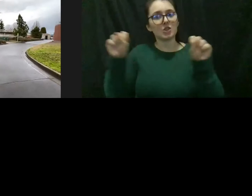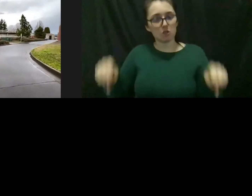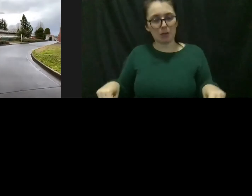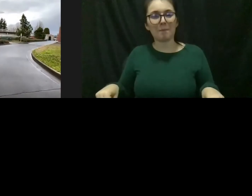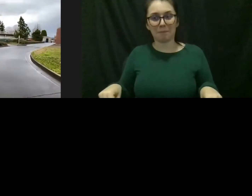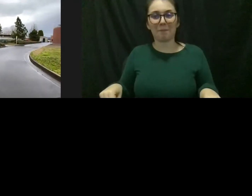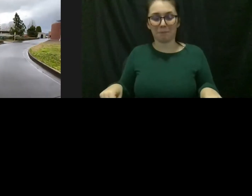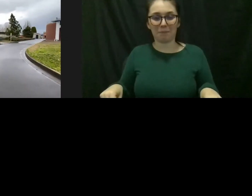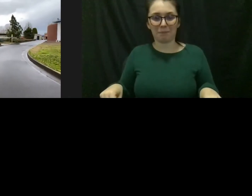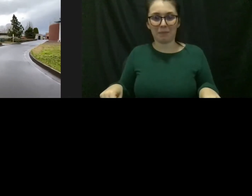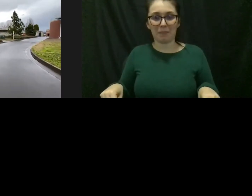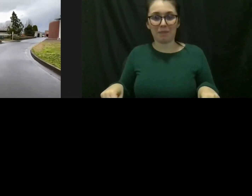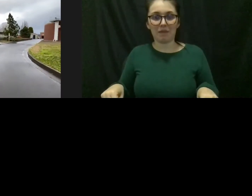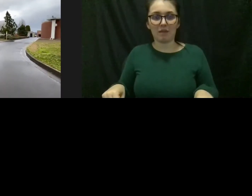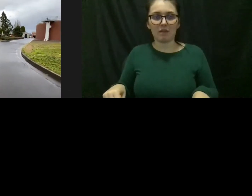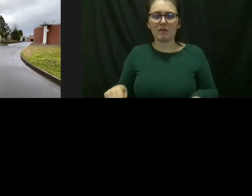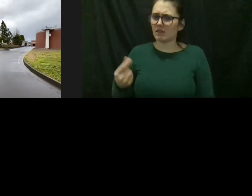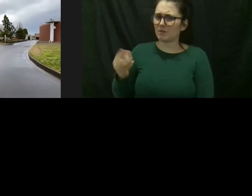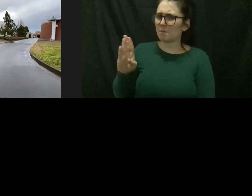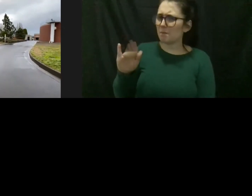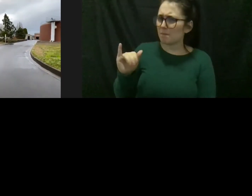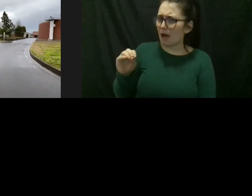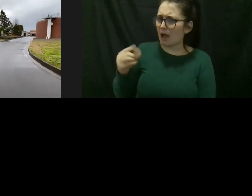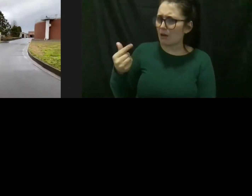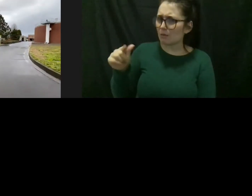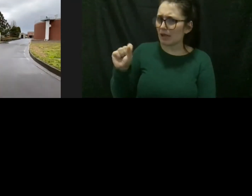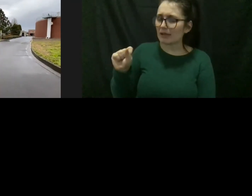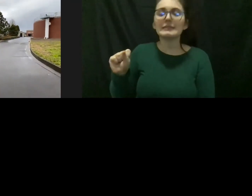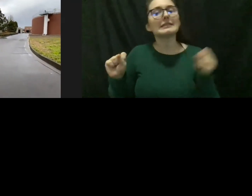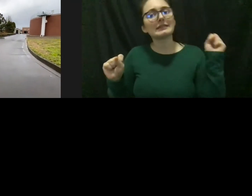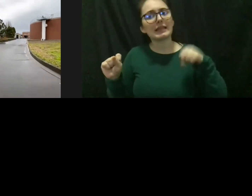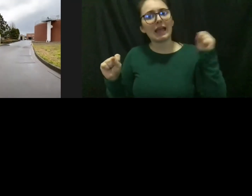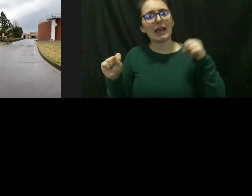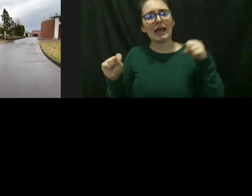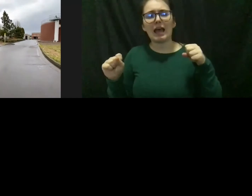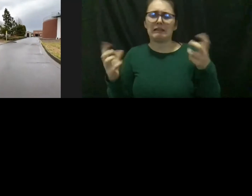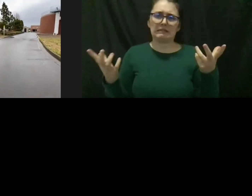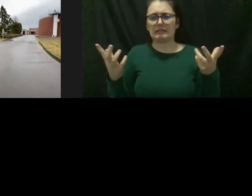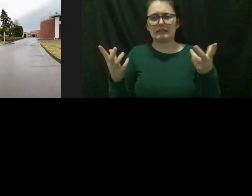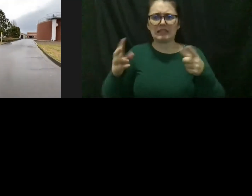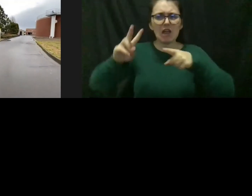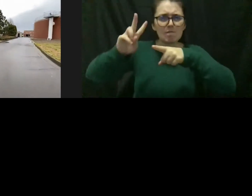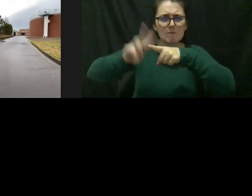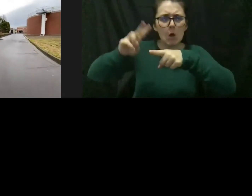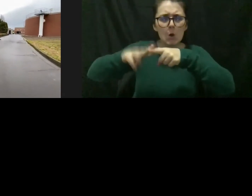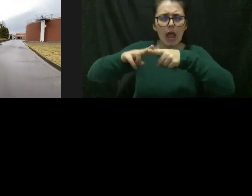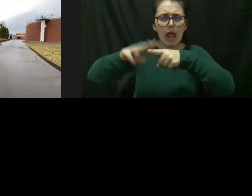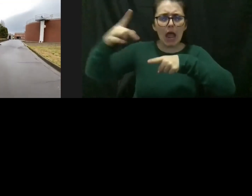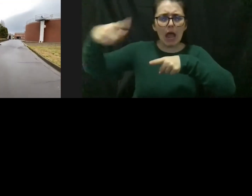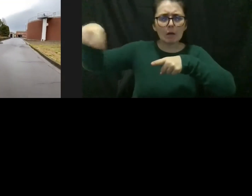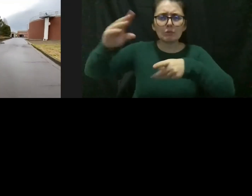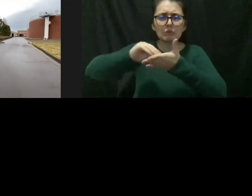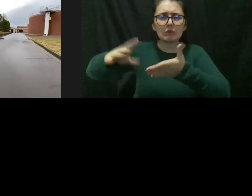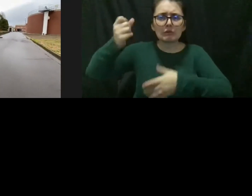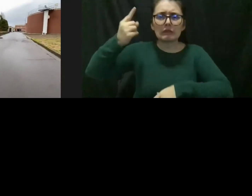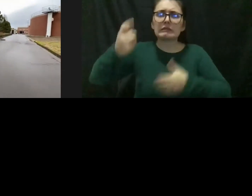So that's biomass. Biogas. Yeah. Okay. I wasn't sure what terminology the kids would understand. Biomass is the most